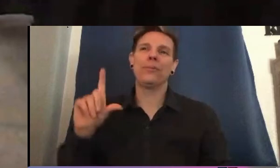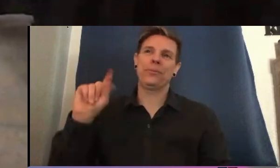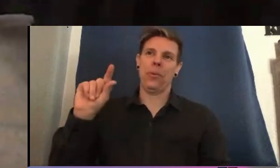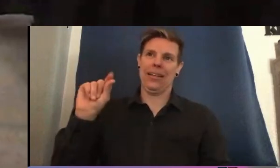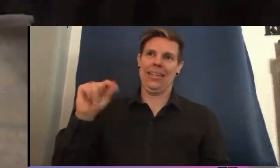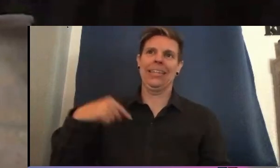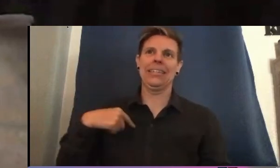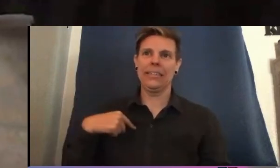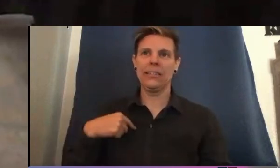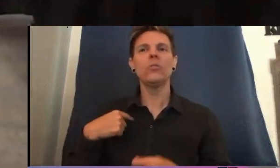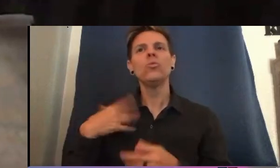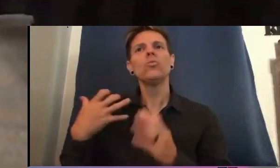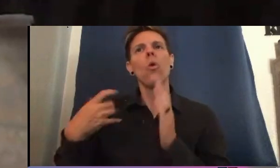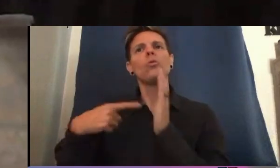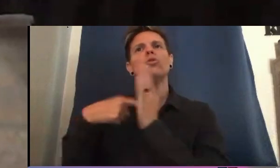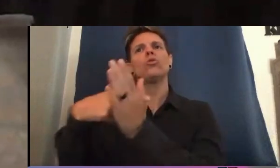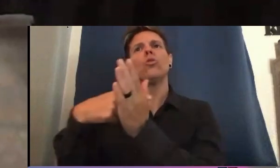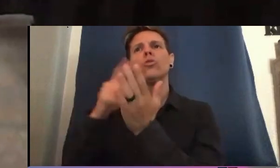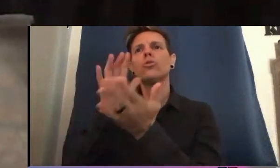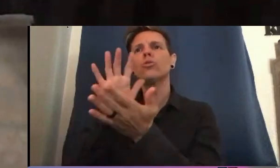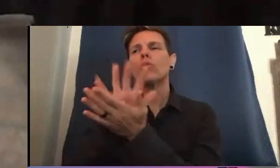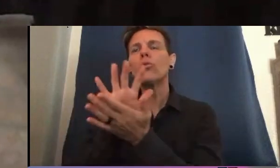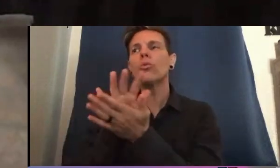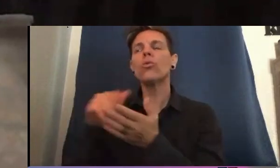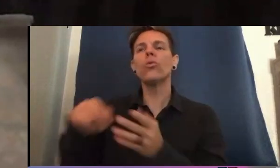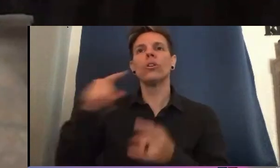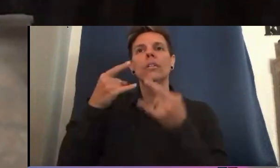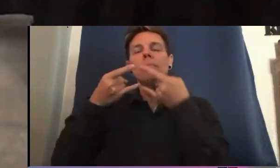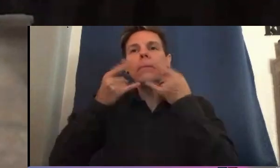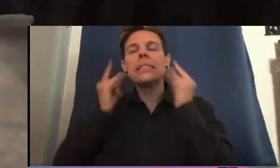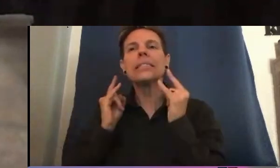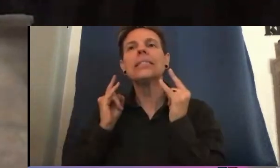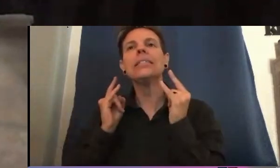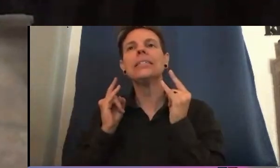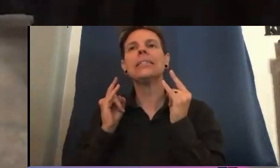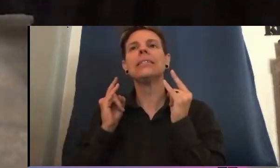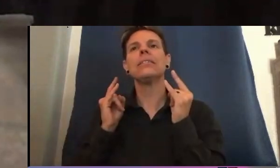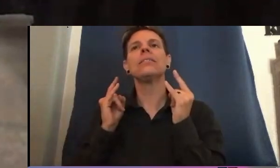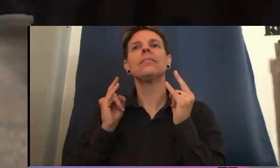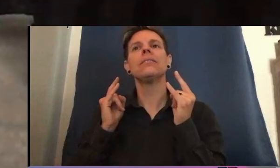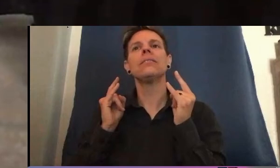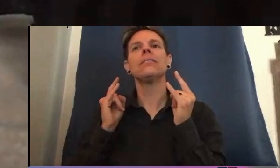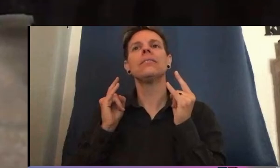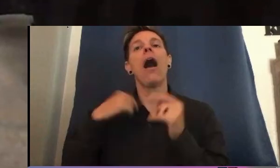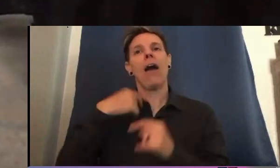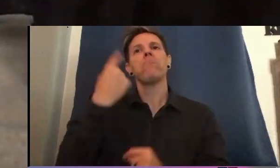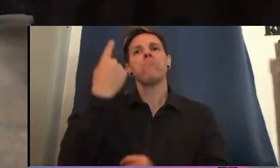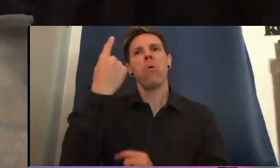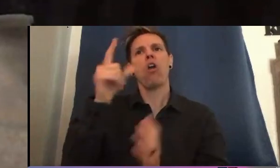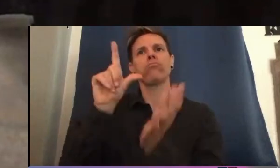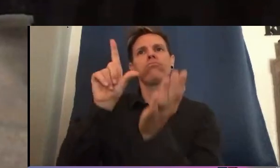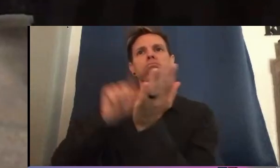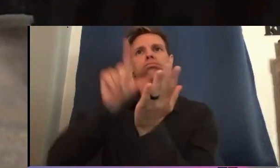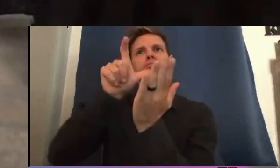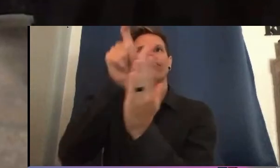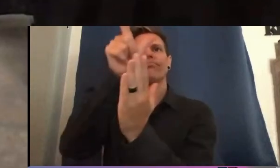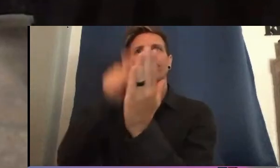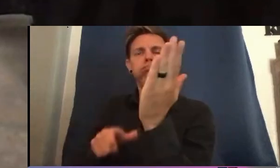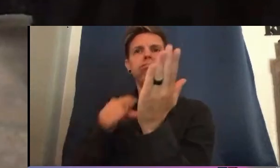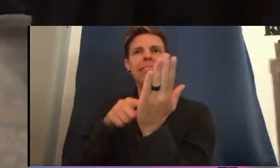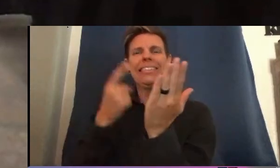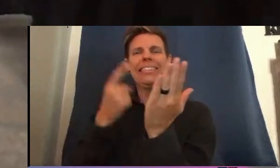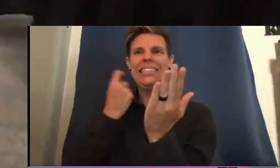masking. The New England Journal of Medicine published an article not long ago detailing